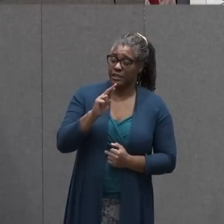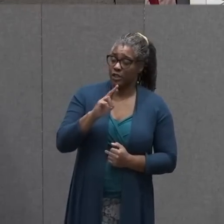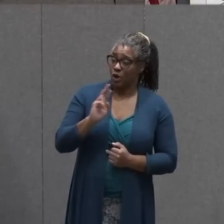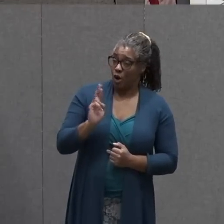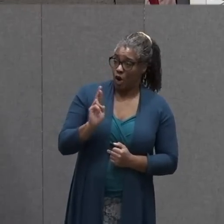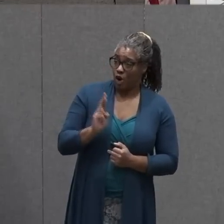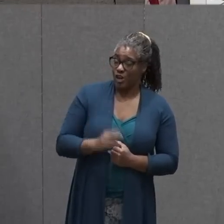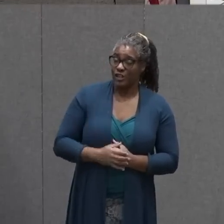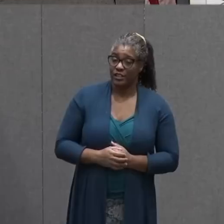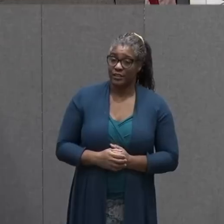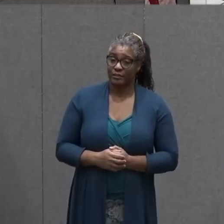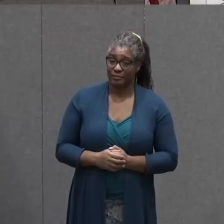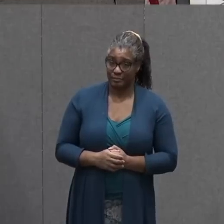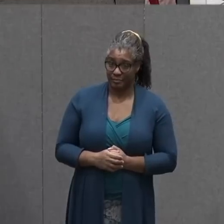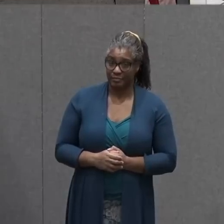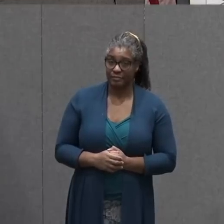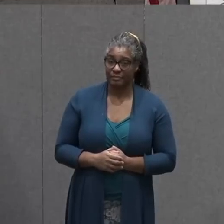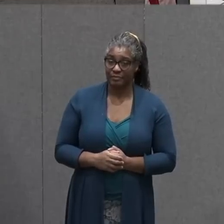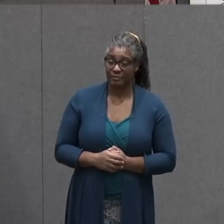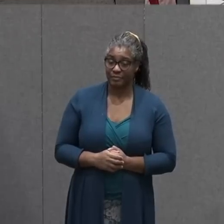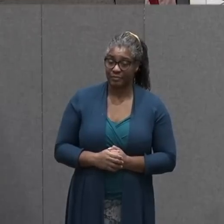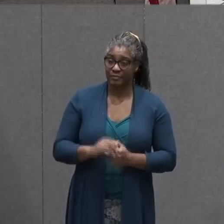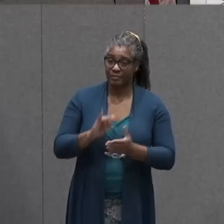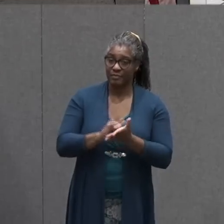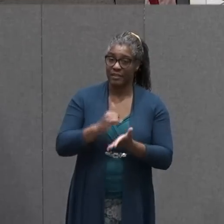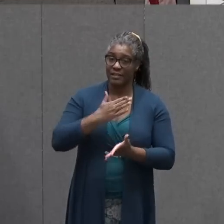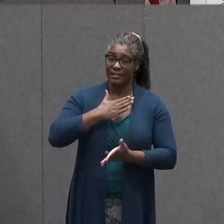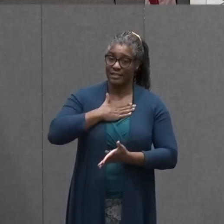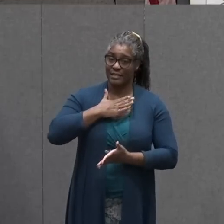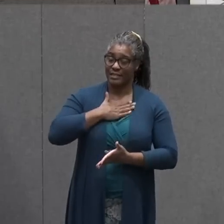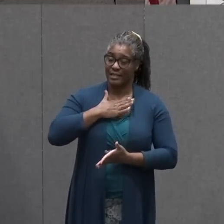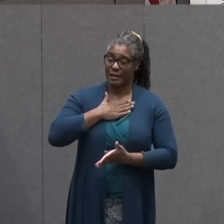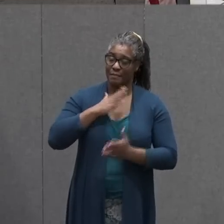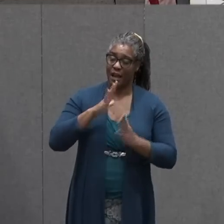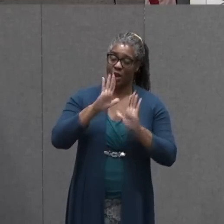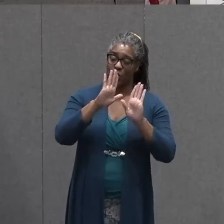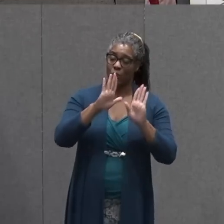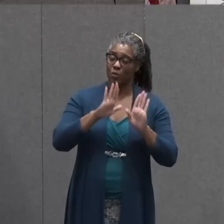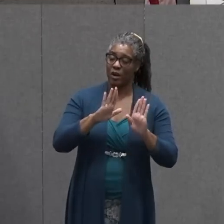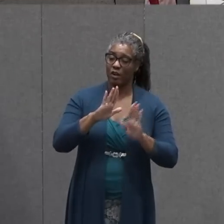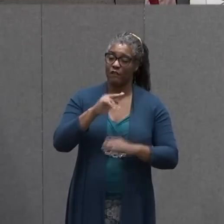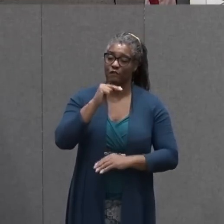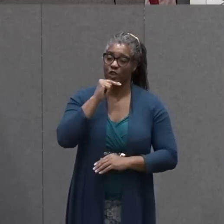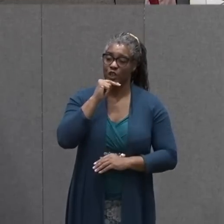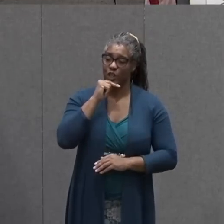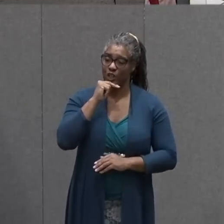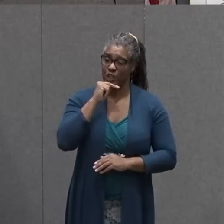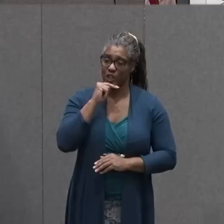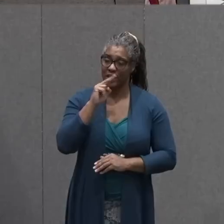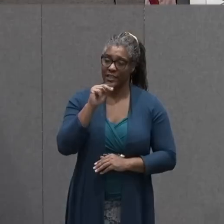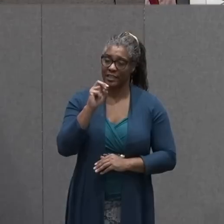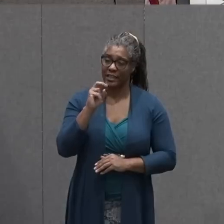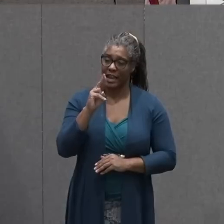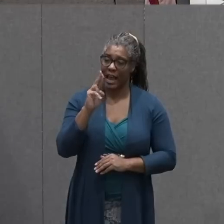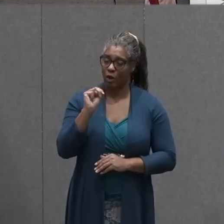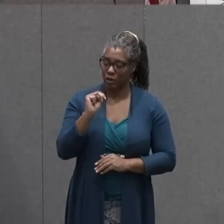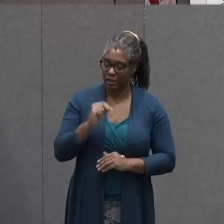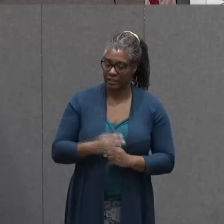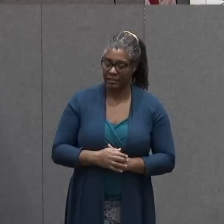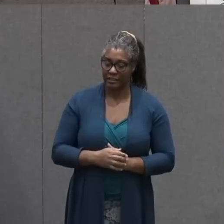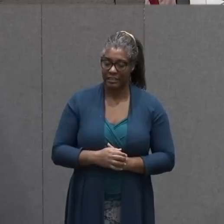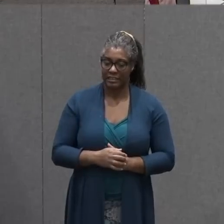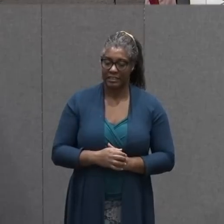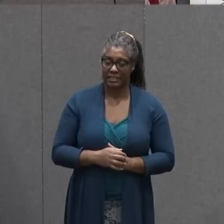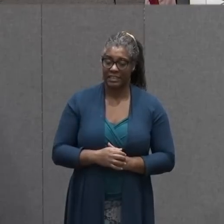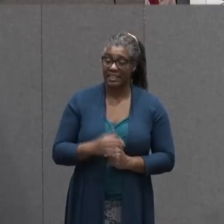R. There is my lovely noun. So okay. now what are some 2 adjectives? Mr.